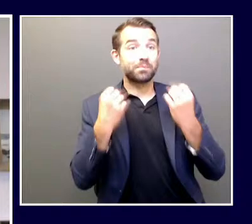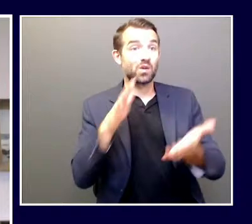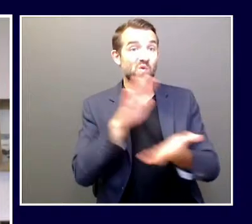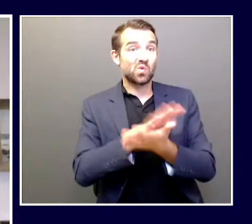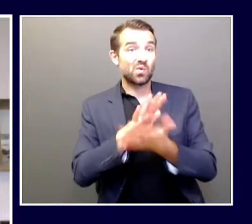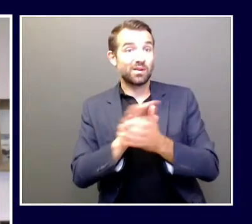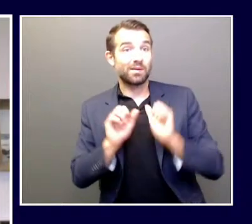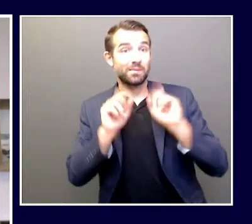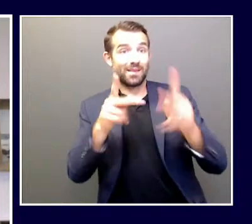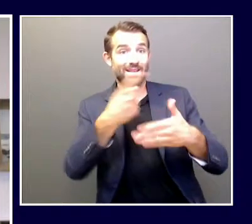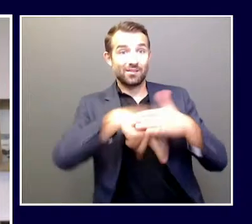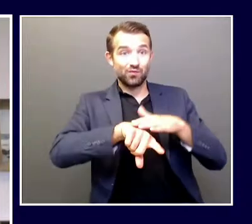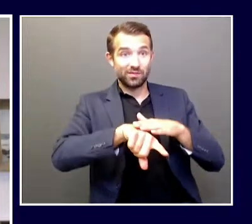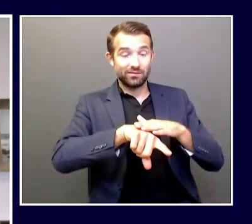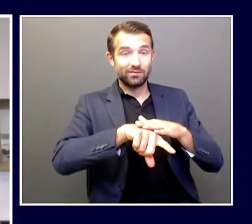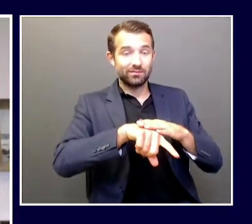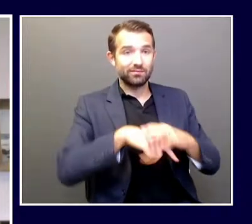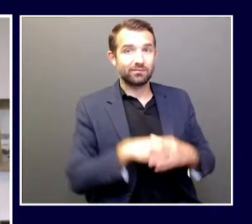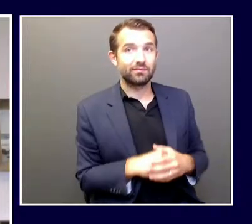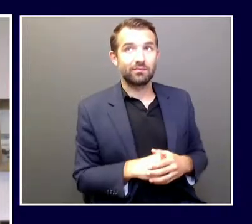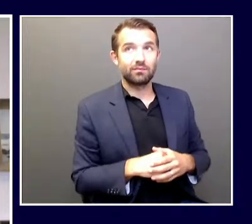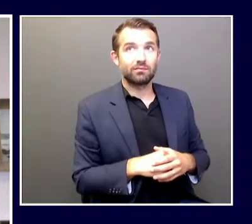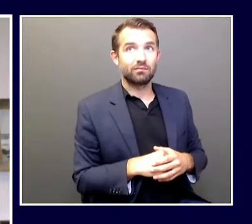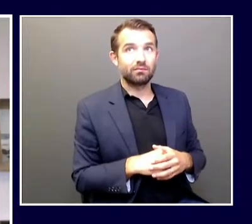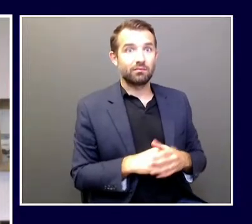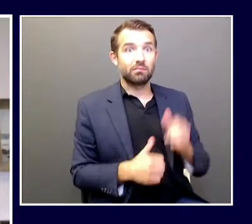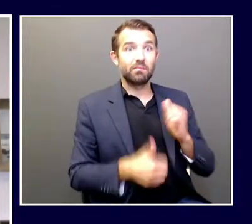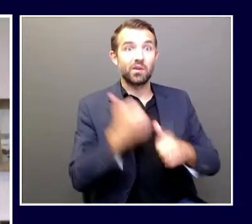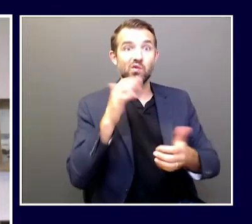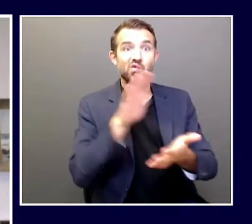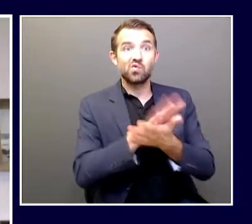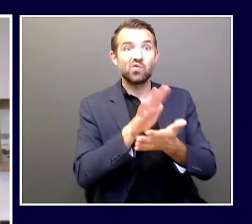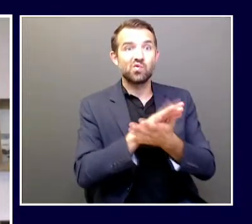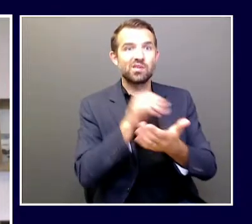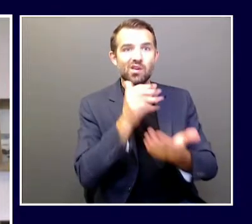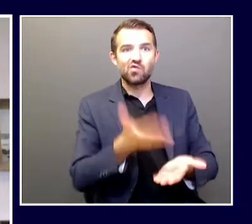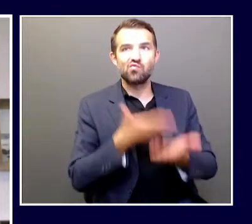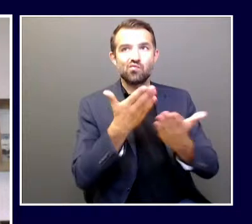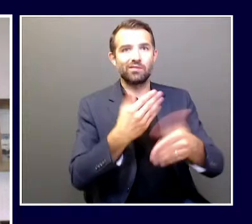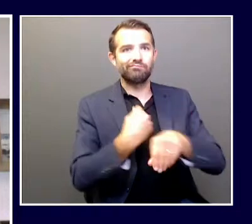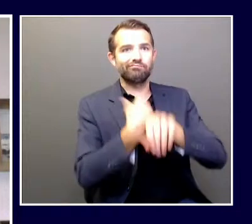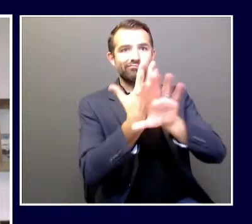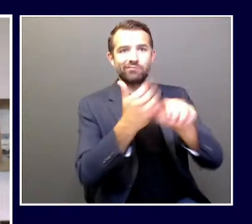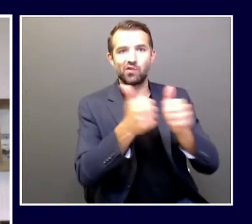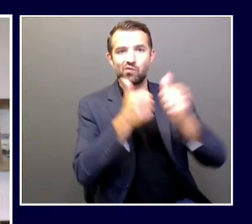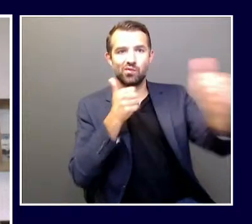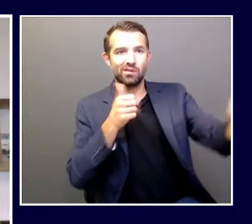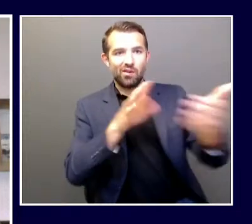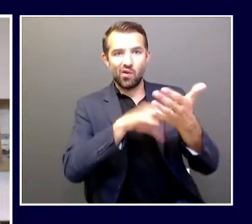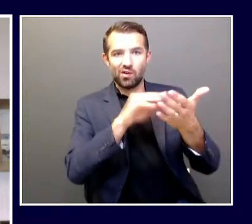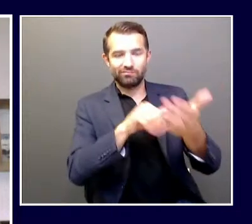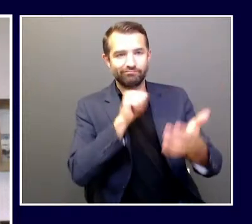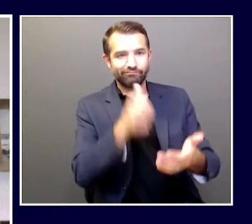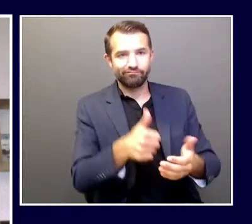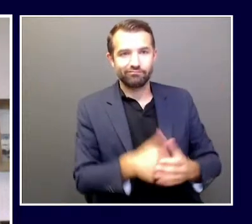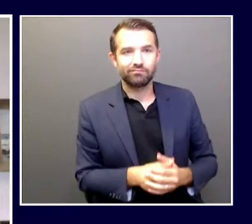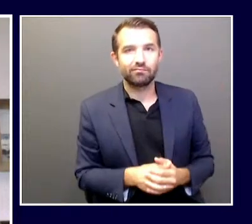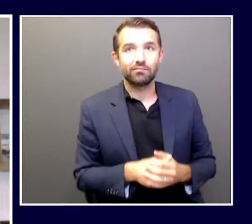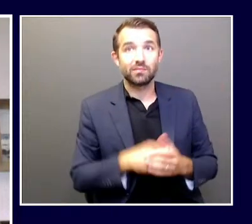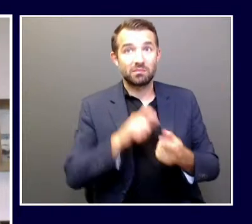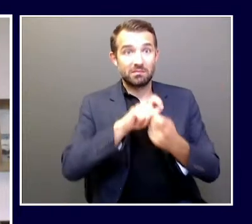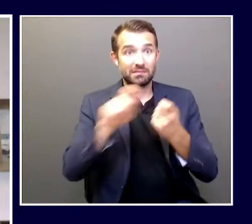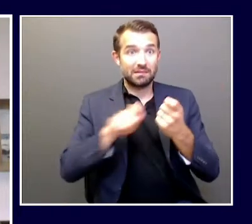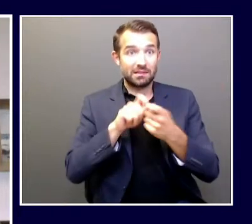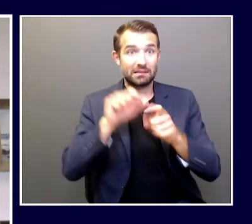not offering a virtual option. Only in certain circumstances in certain districts are they even offering this